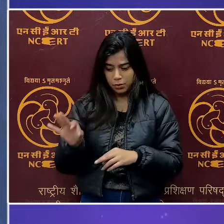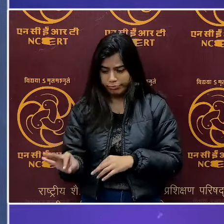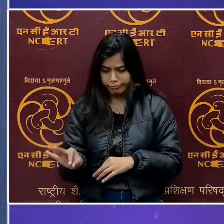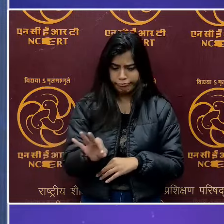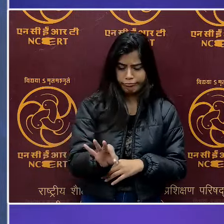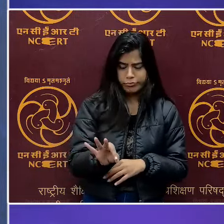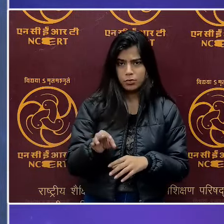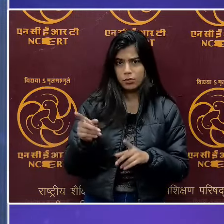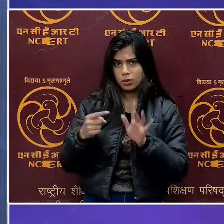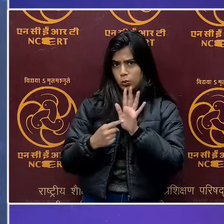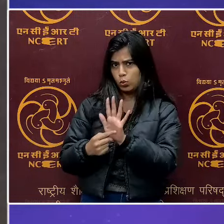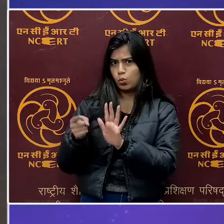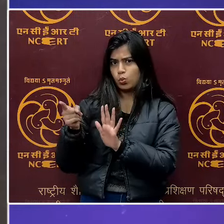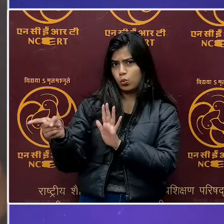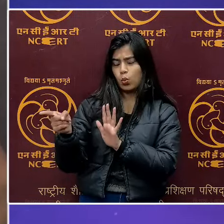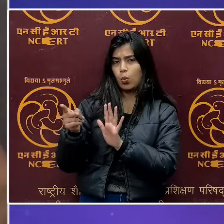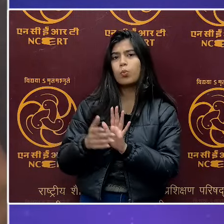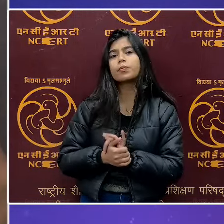this,